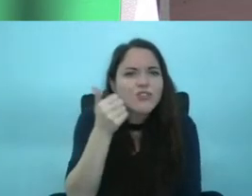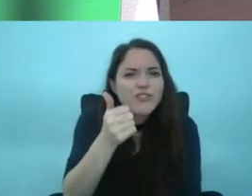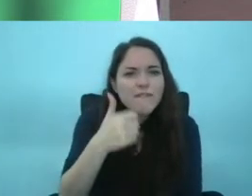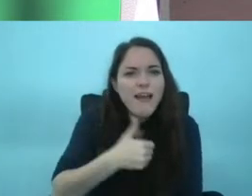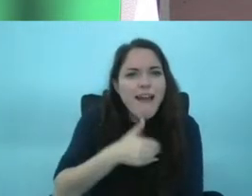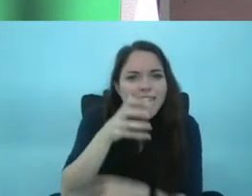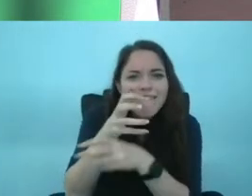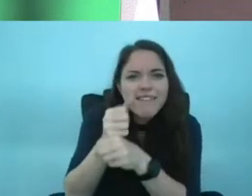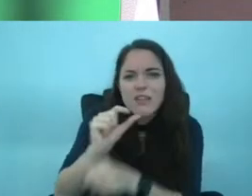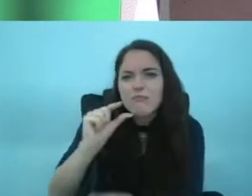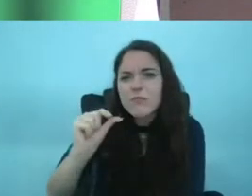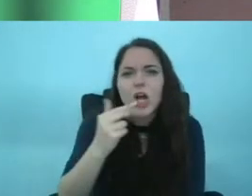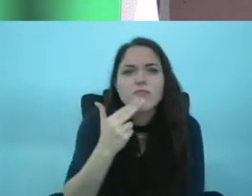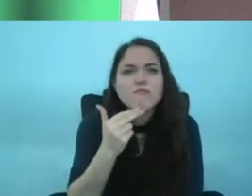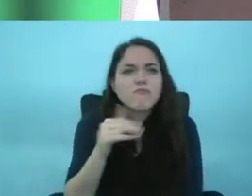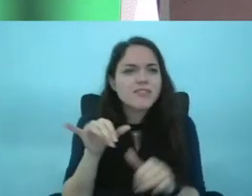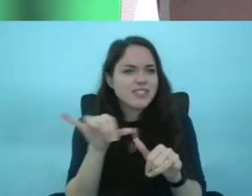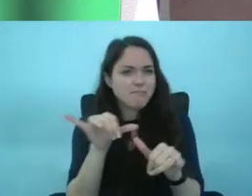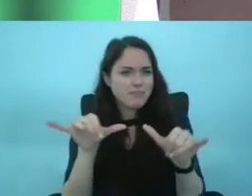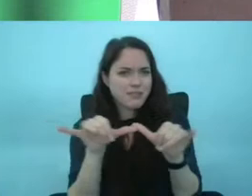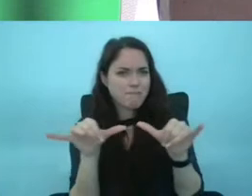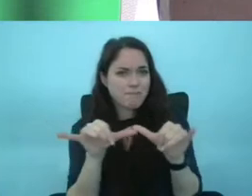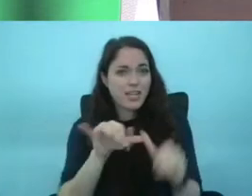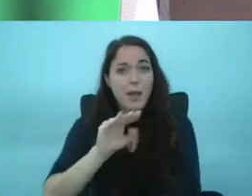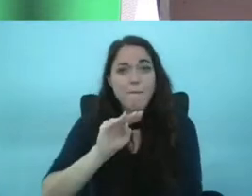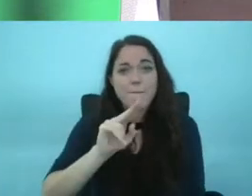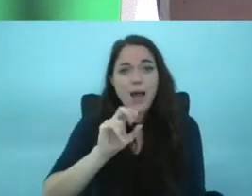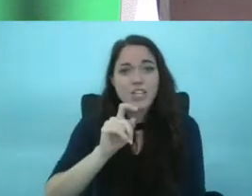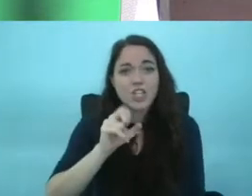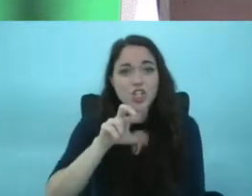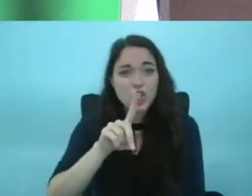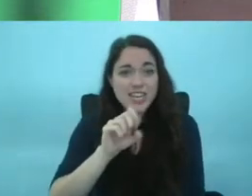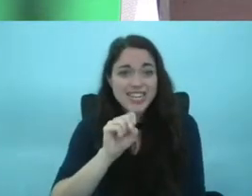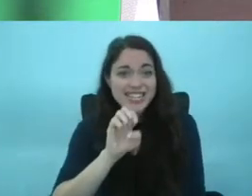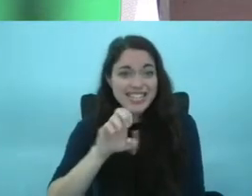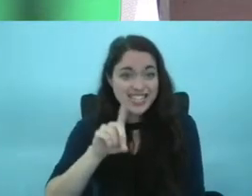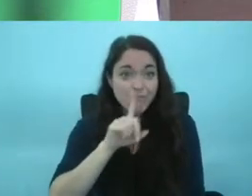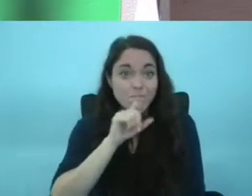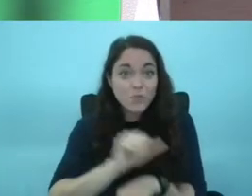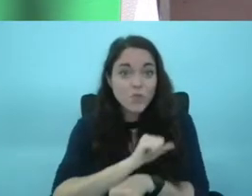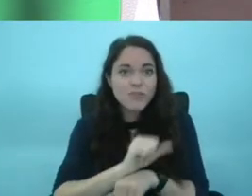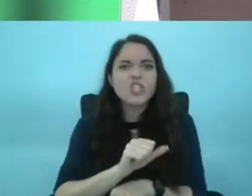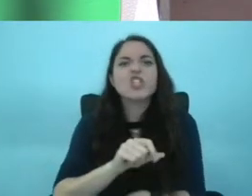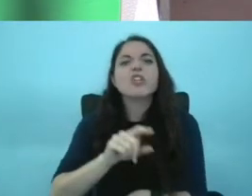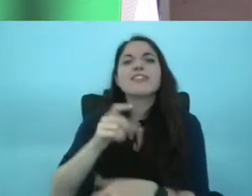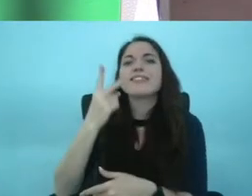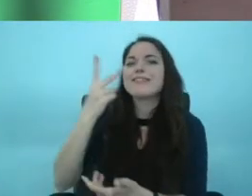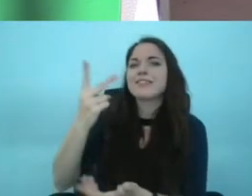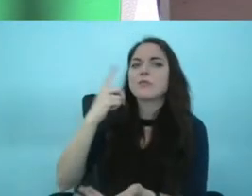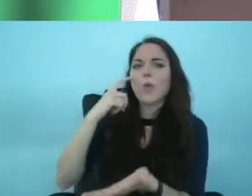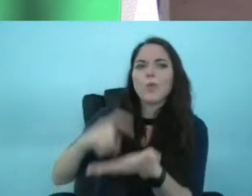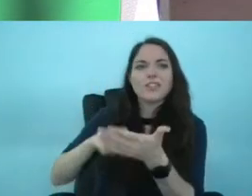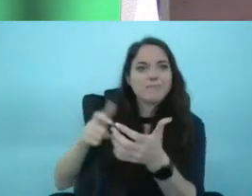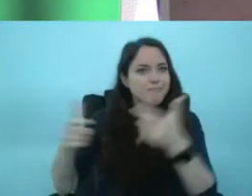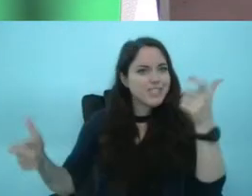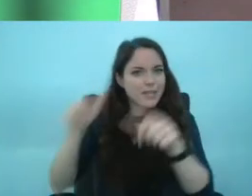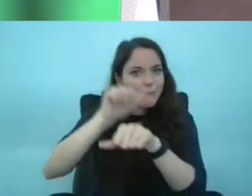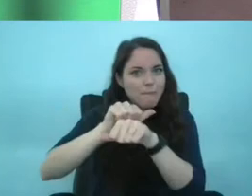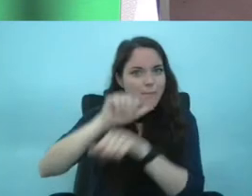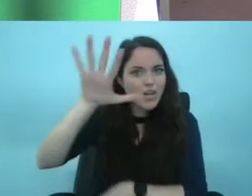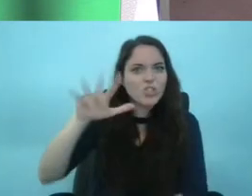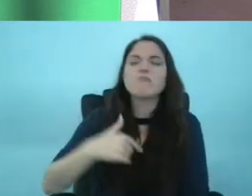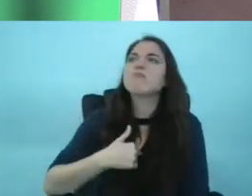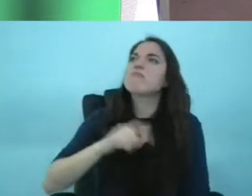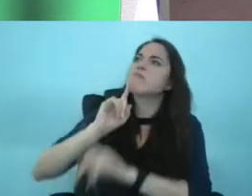seed, that you can say to the mountain, move from there to here, and it will move. Nothing will